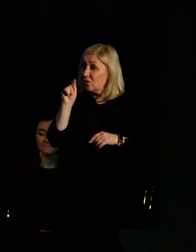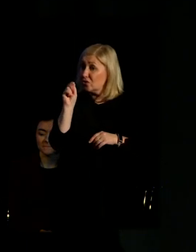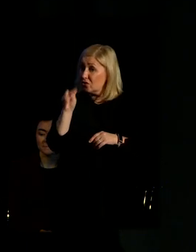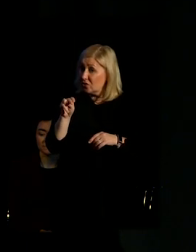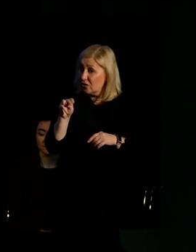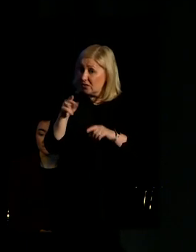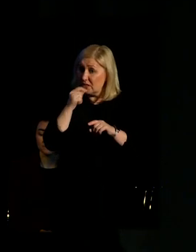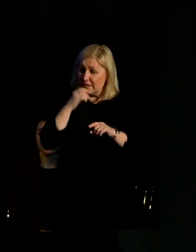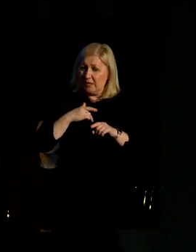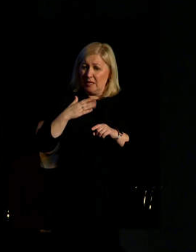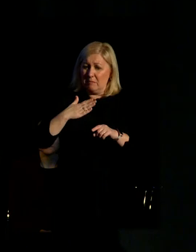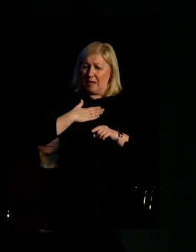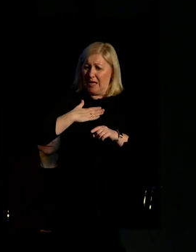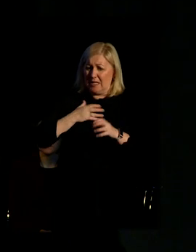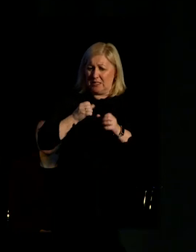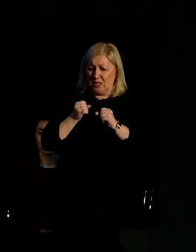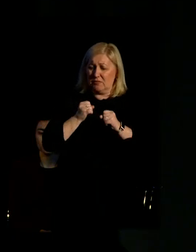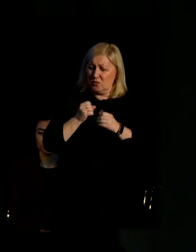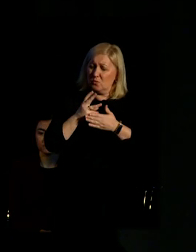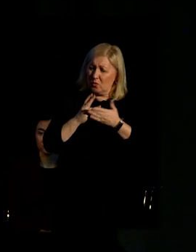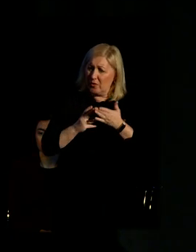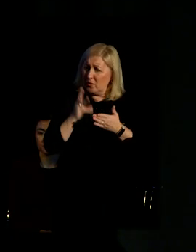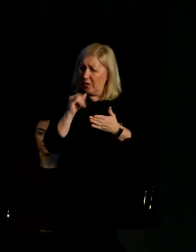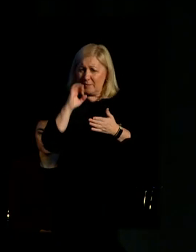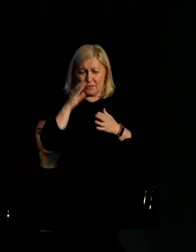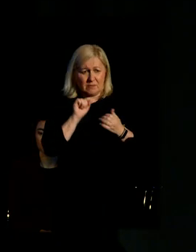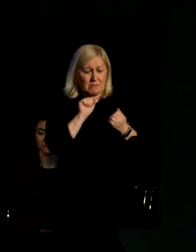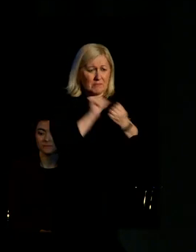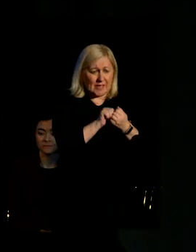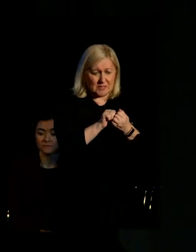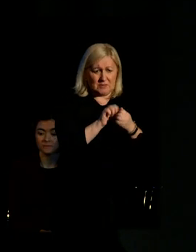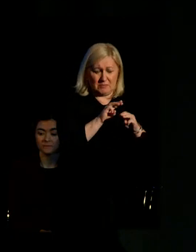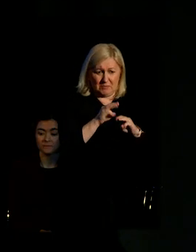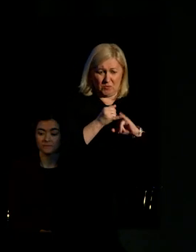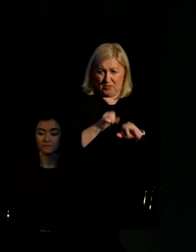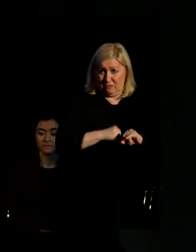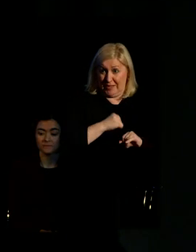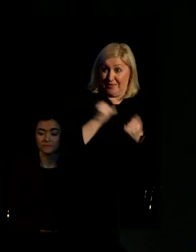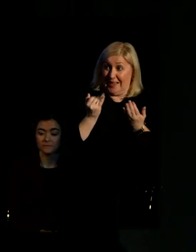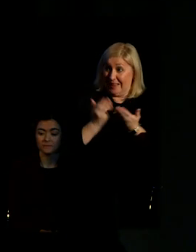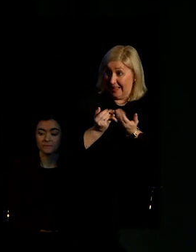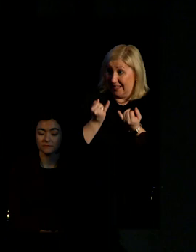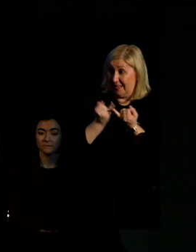had been worthwhile when he met survivors such as Susie and Tommy.